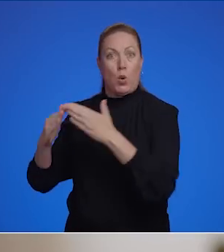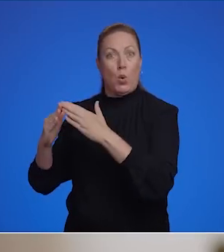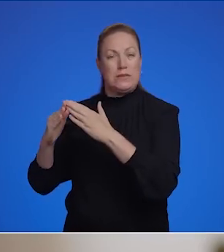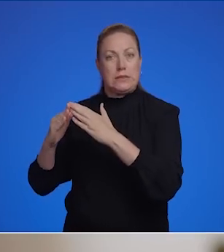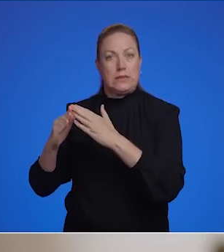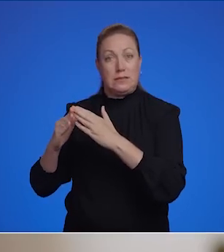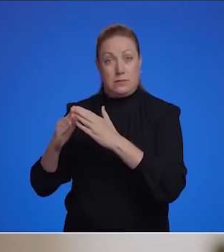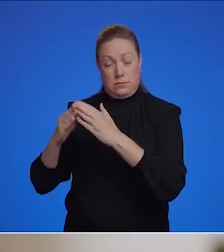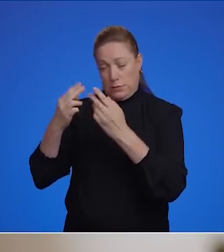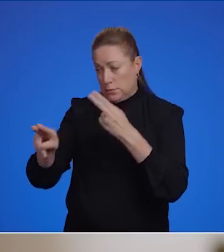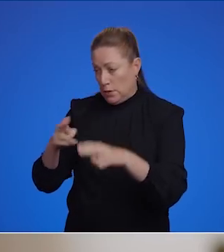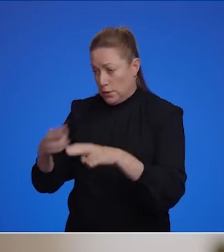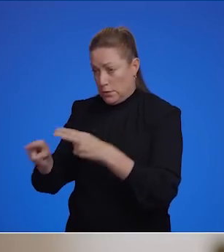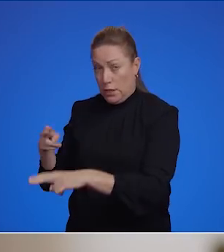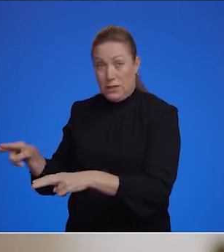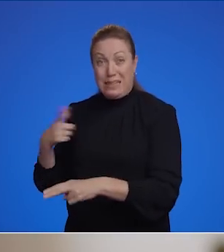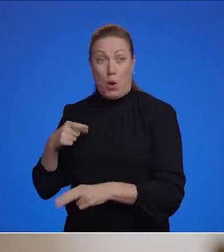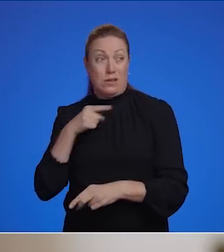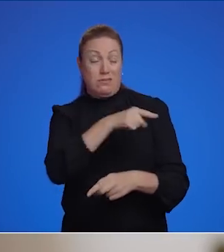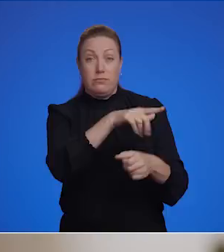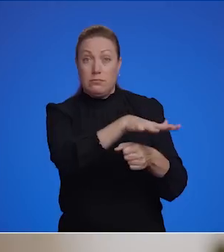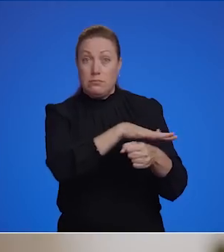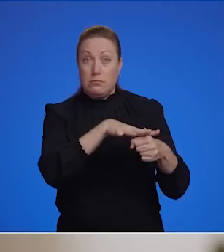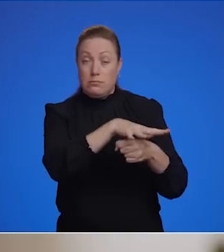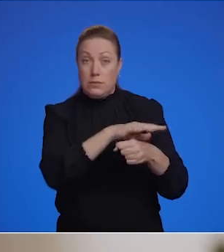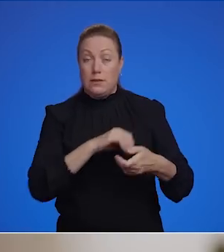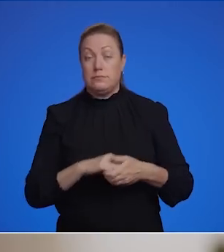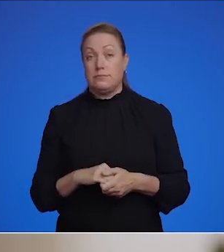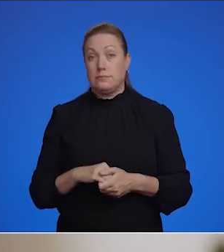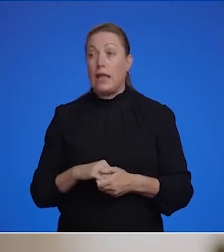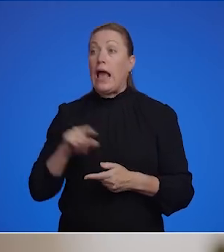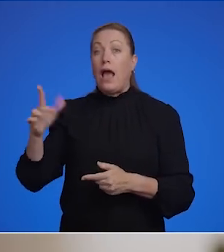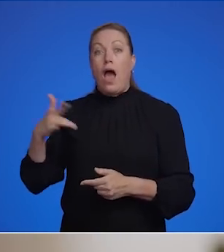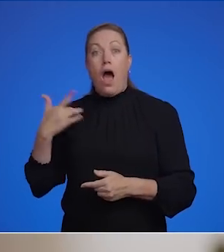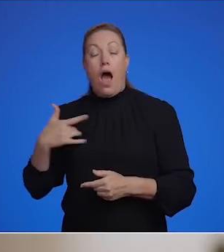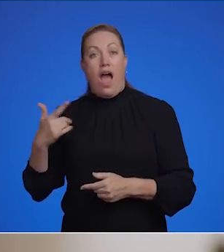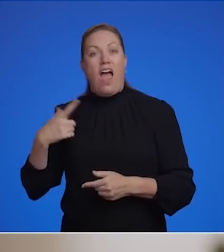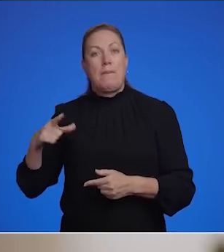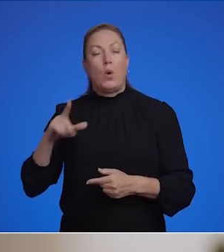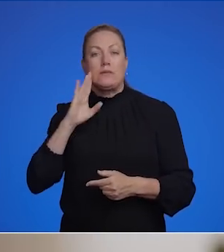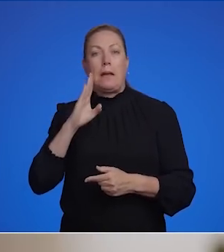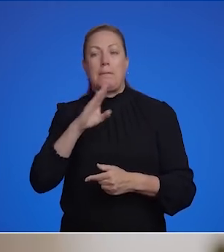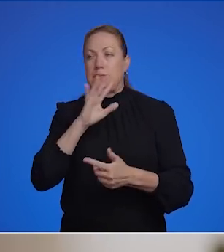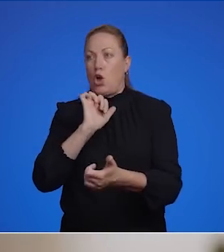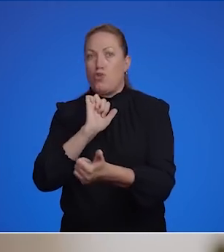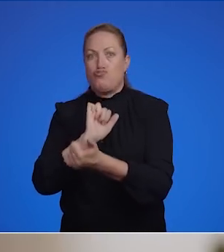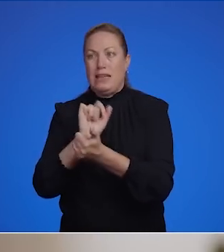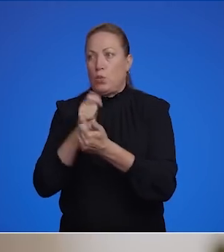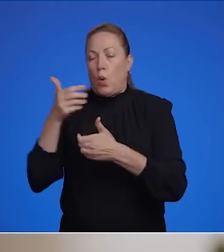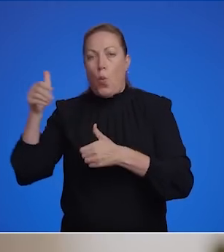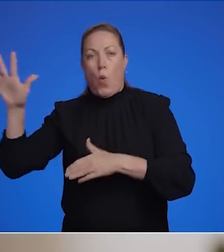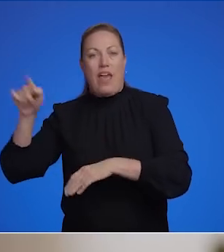Auschwitz. Father Lone was spared only because he was away at the time of arrest. And when he sought entry to the